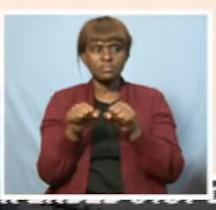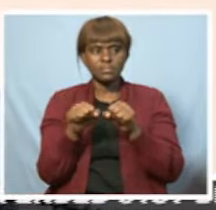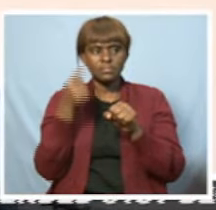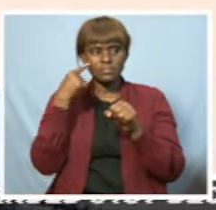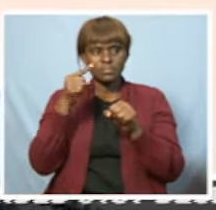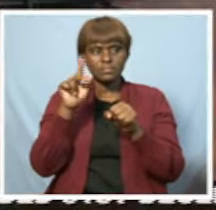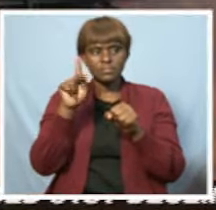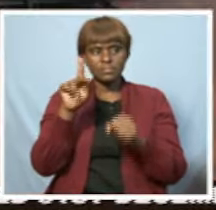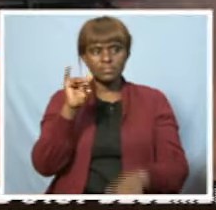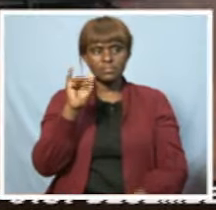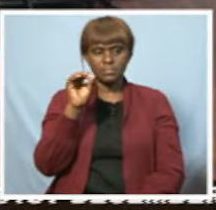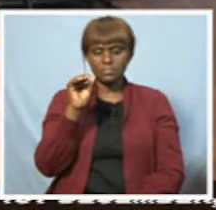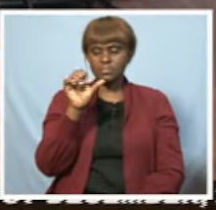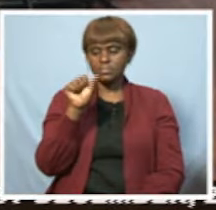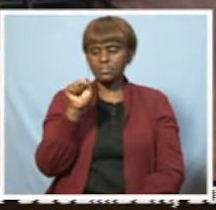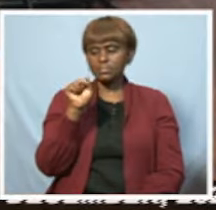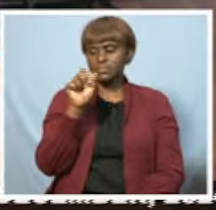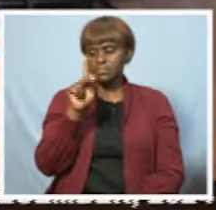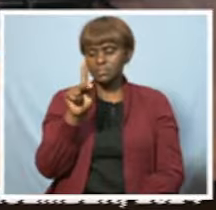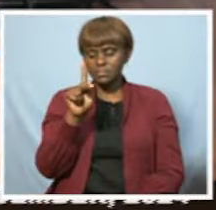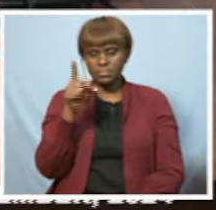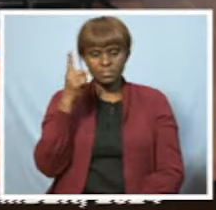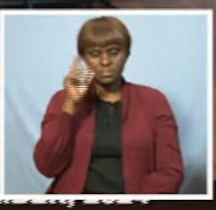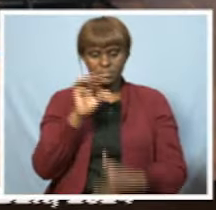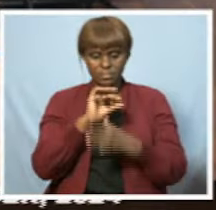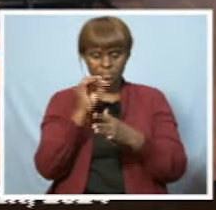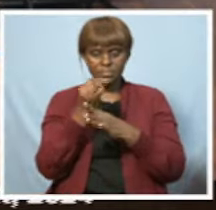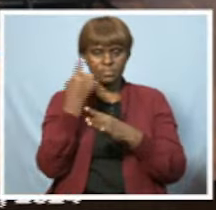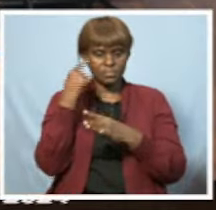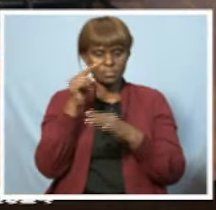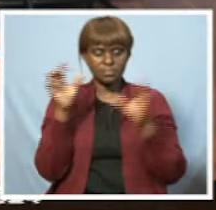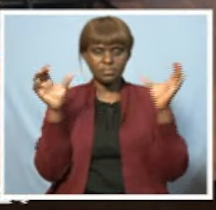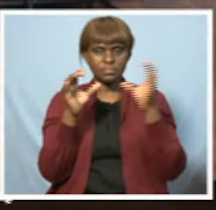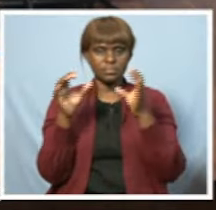the kiosks or for the community?